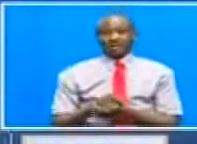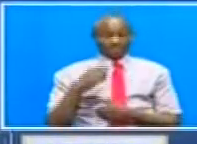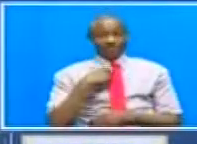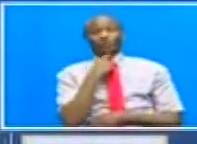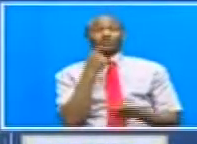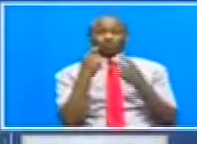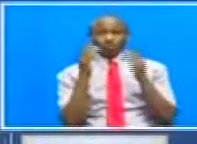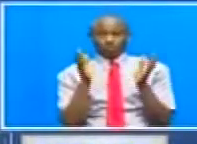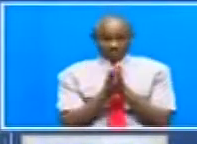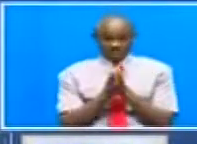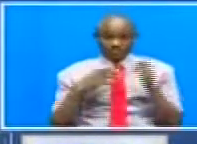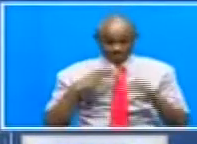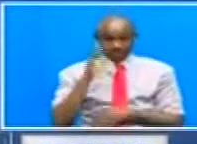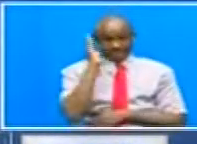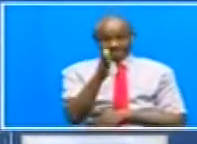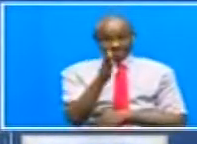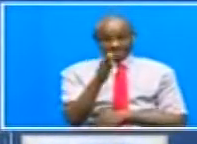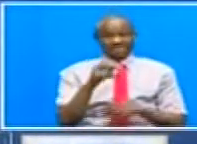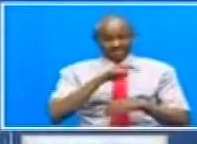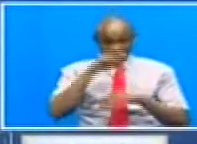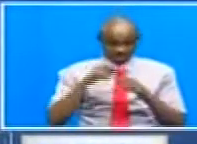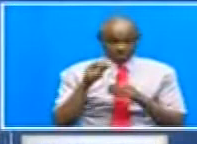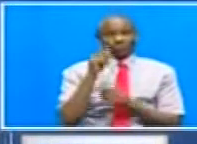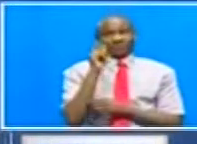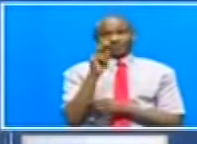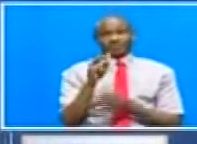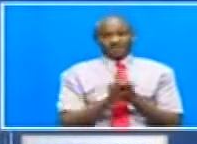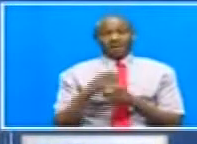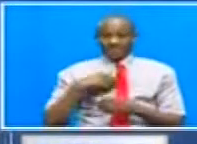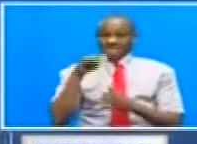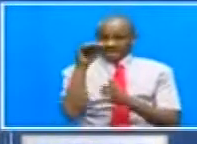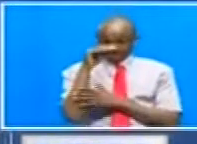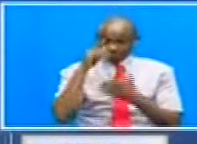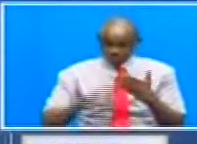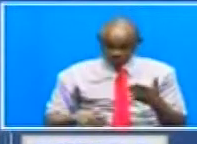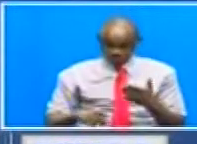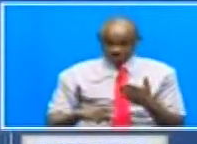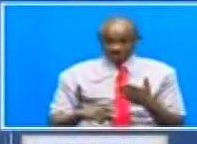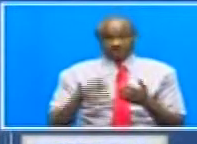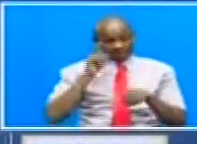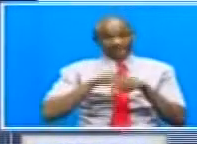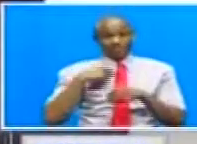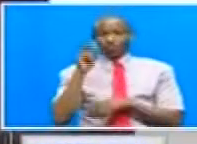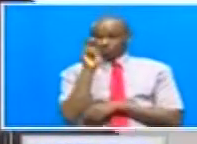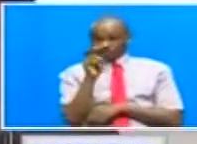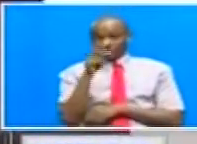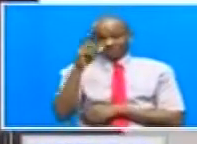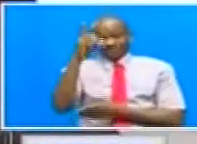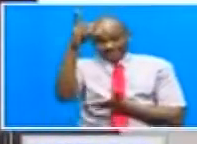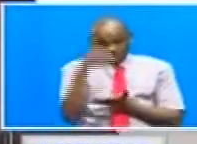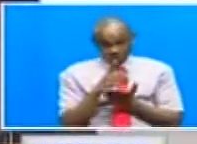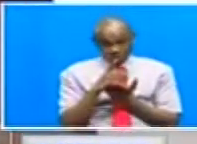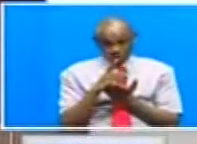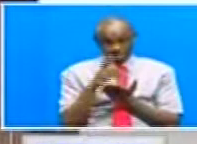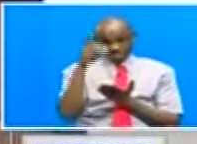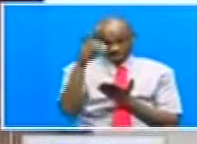to the to your viewers directly because you are a national station. I think what I would request you to do is for everybody watching this show to download